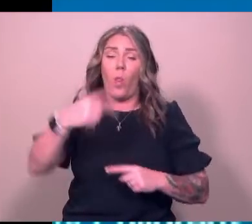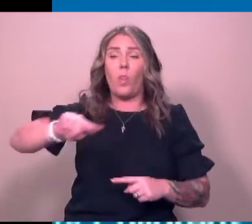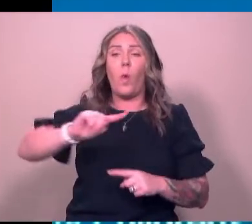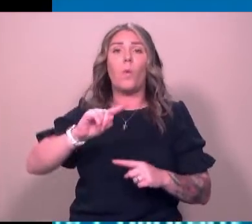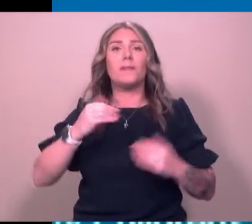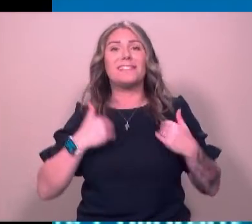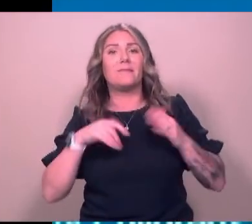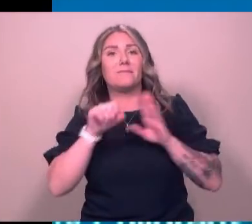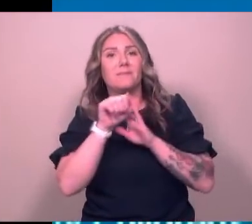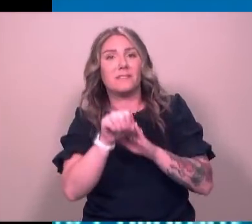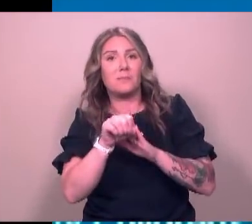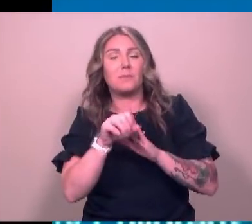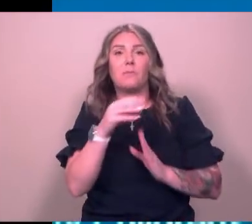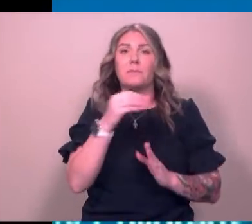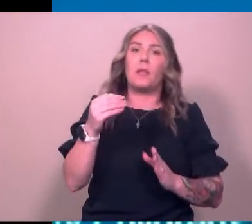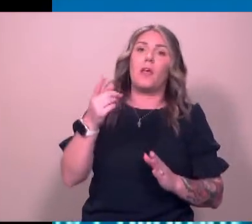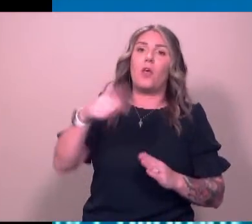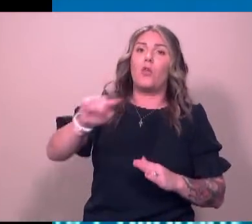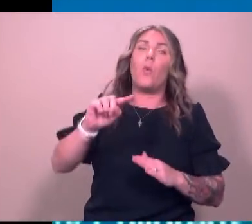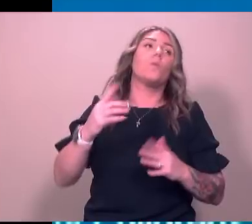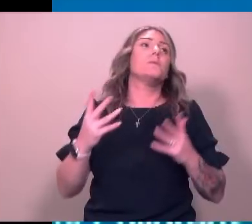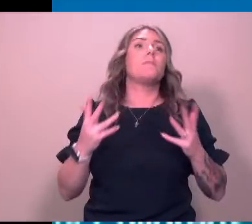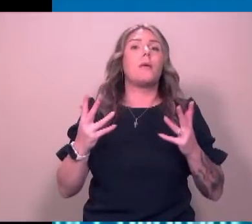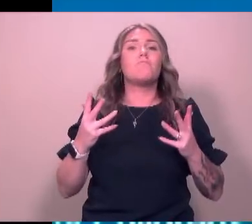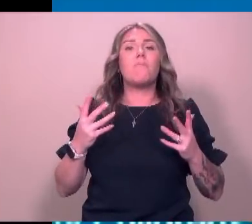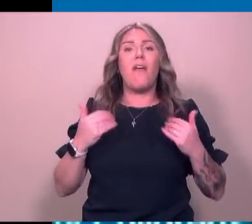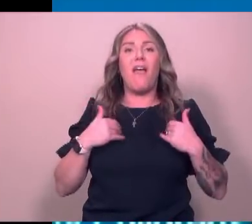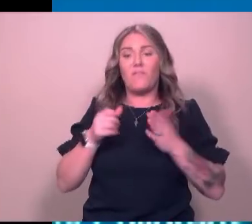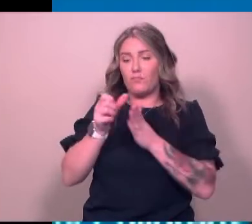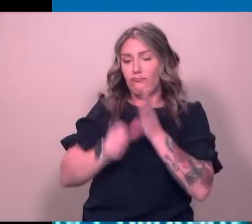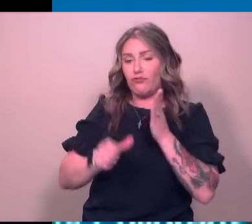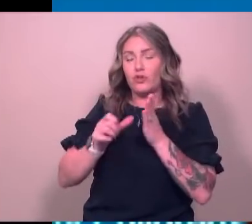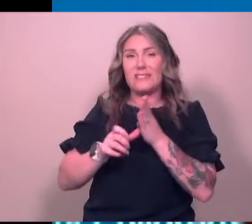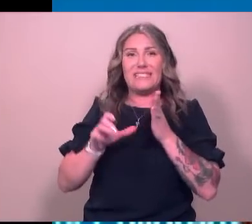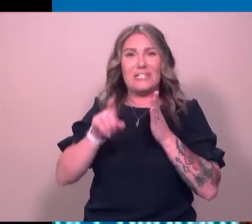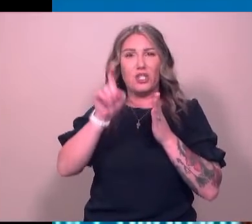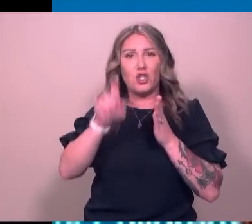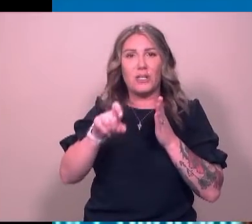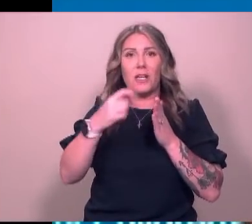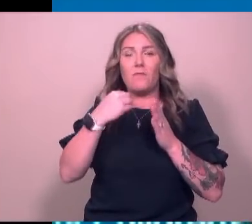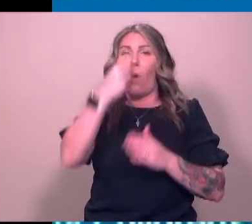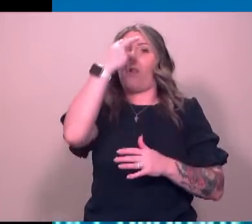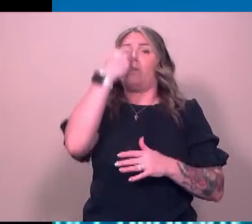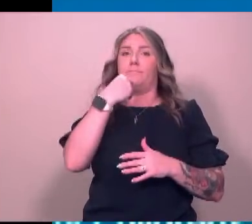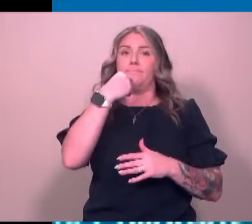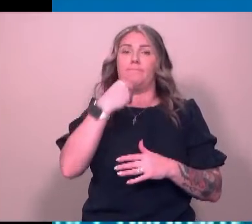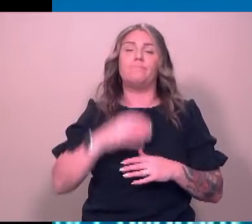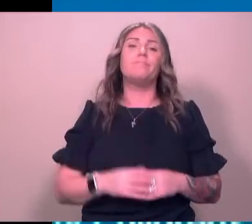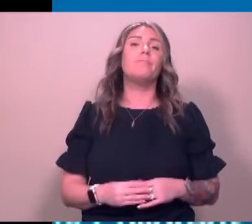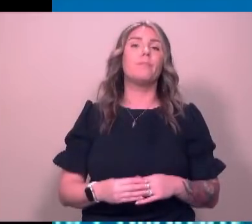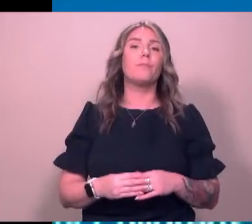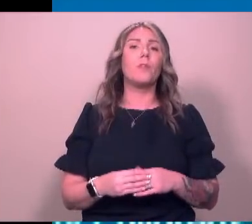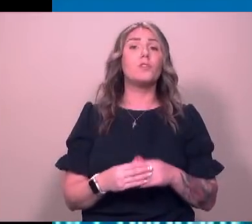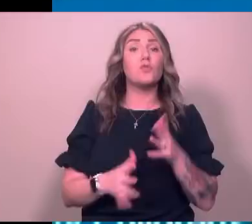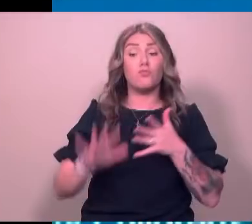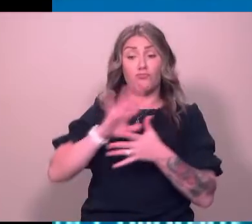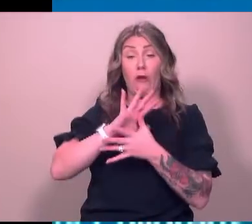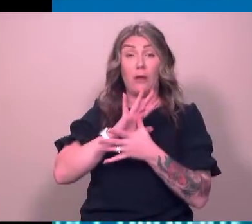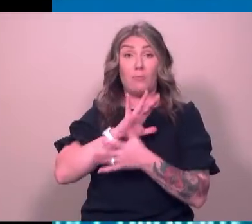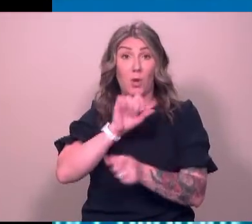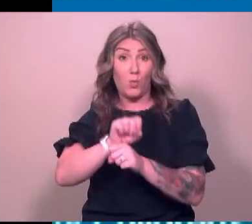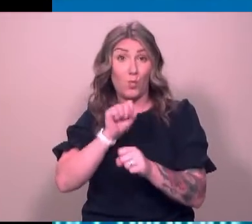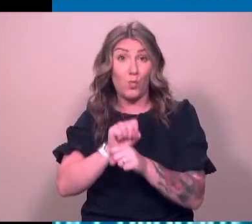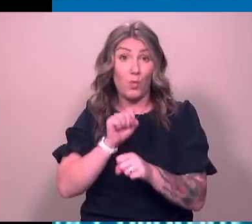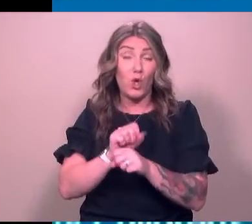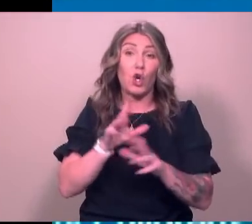are symptomatic and those that are going to have a procedure done that would require sedation. So our primary jump has definitely